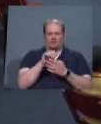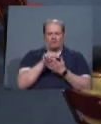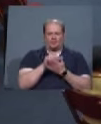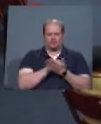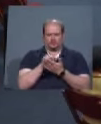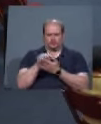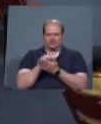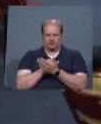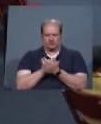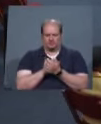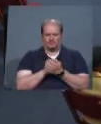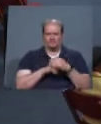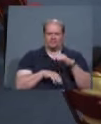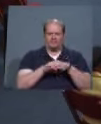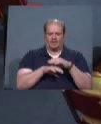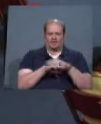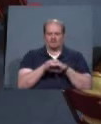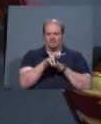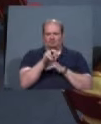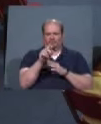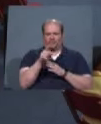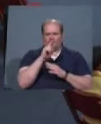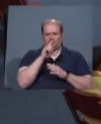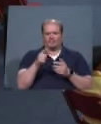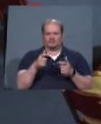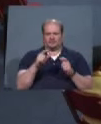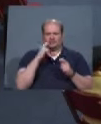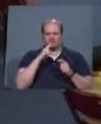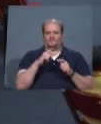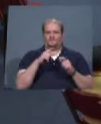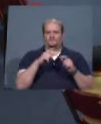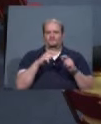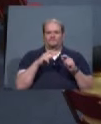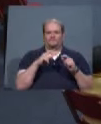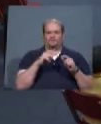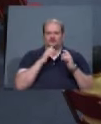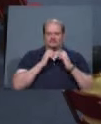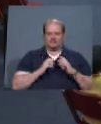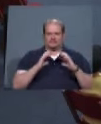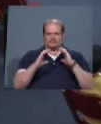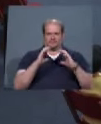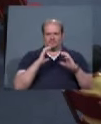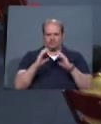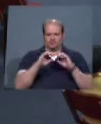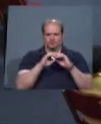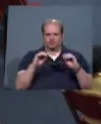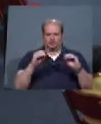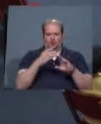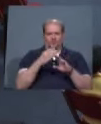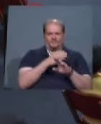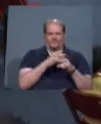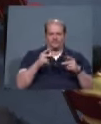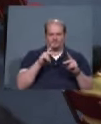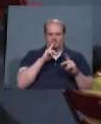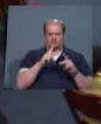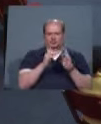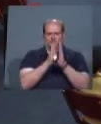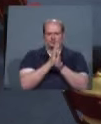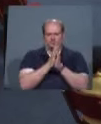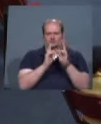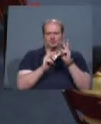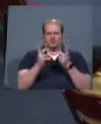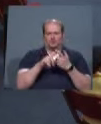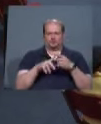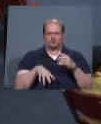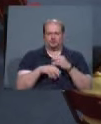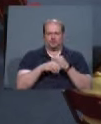agenda. A maximum of 30 minutes is allotted for citizen communication. No advance permission is required, but people